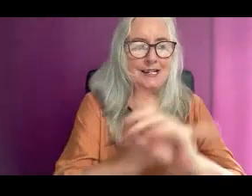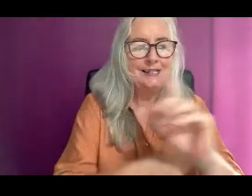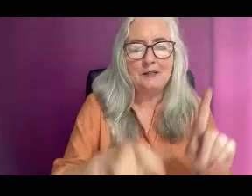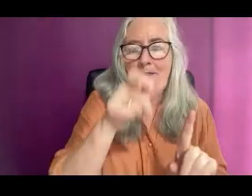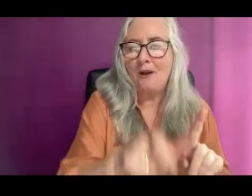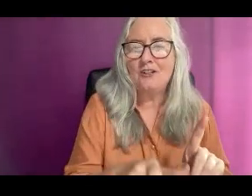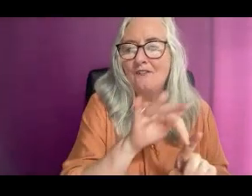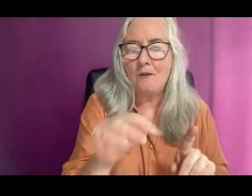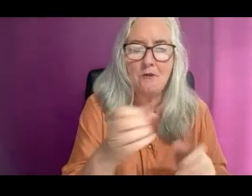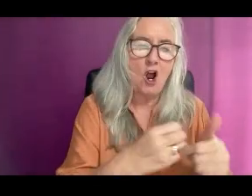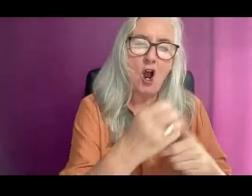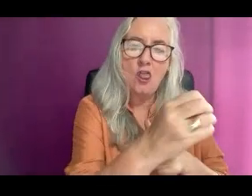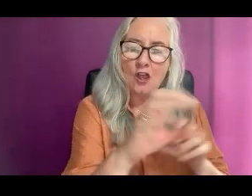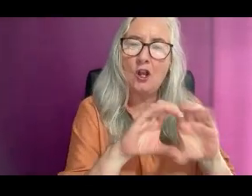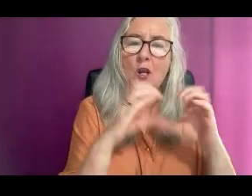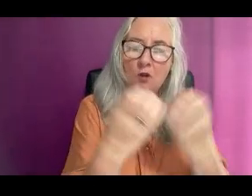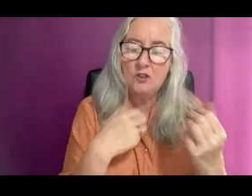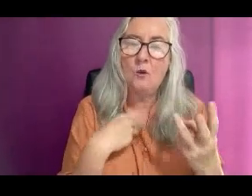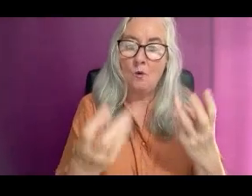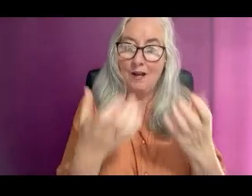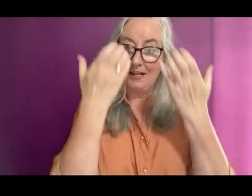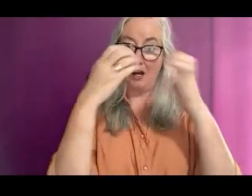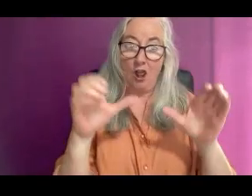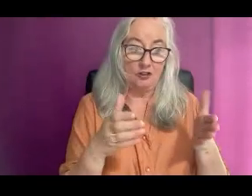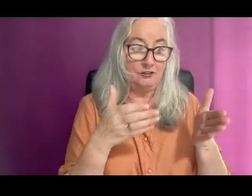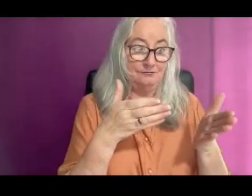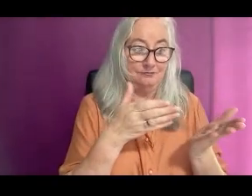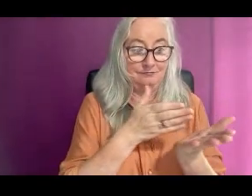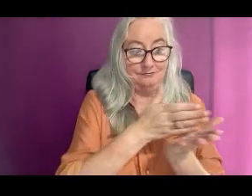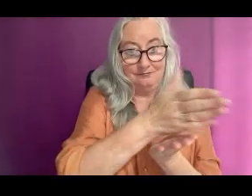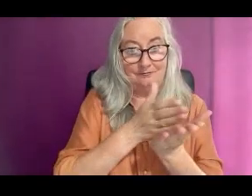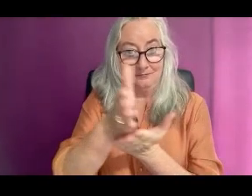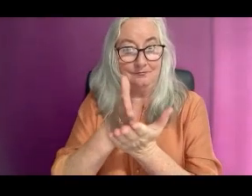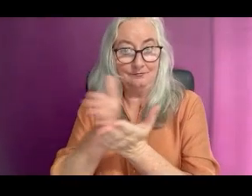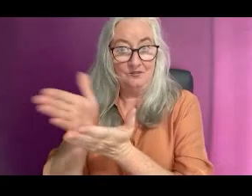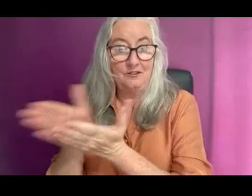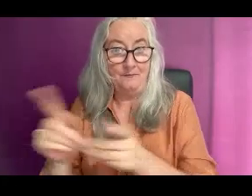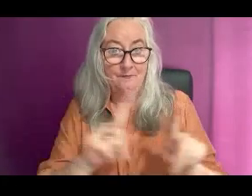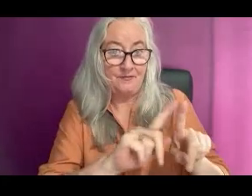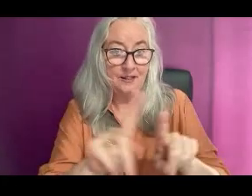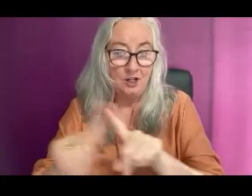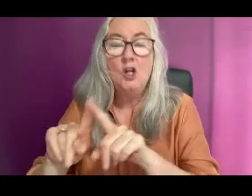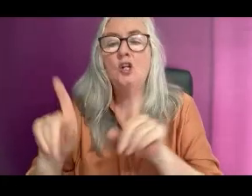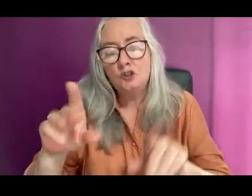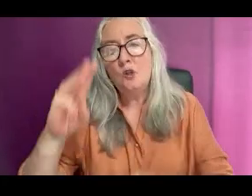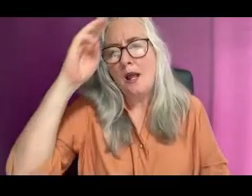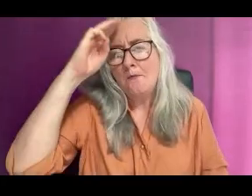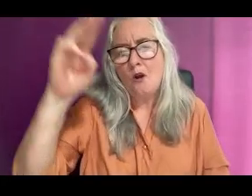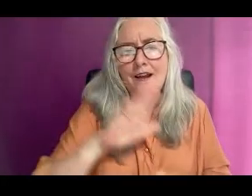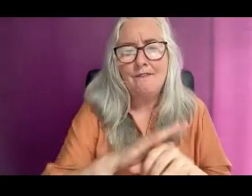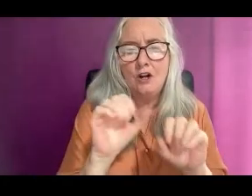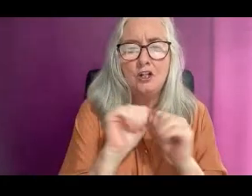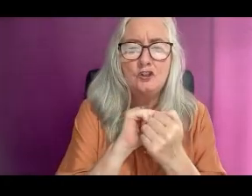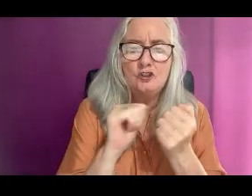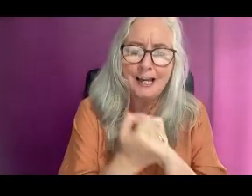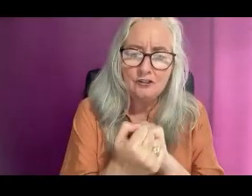So this is why we want to acknowledge that aspect as well. And Employers for Change is really focusing